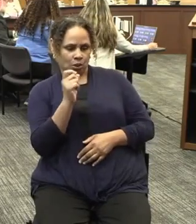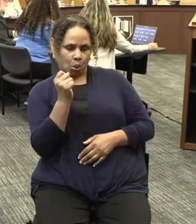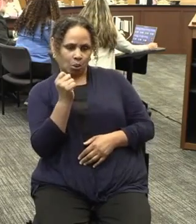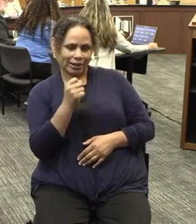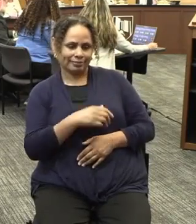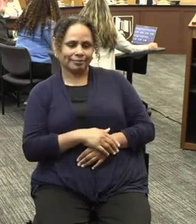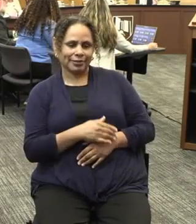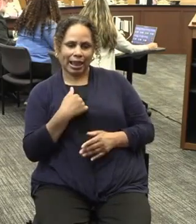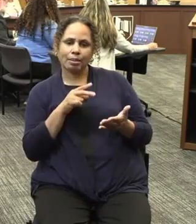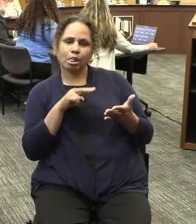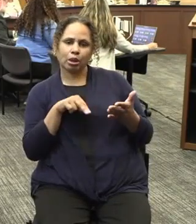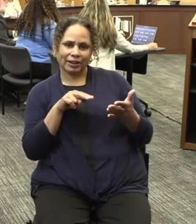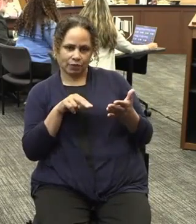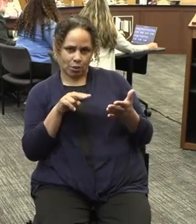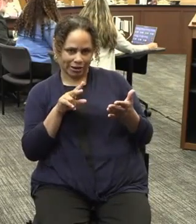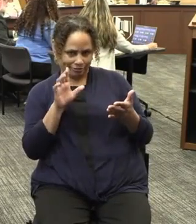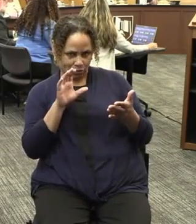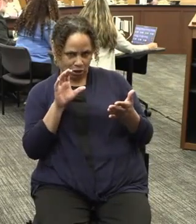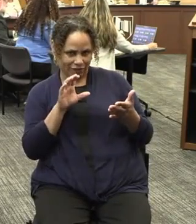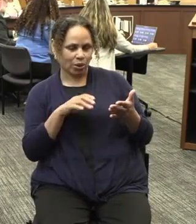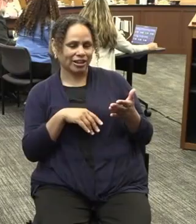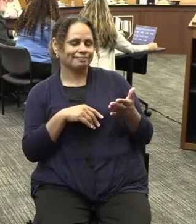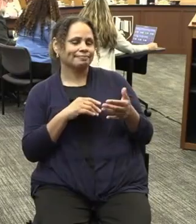I am looking for it.